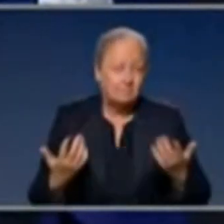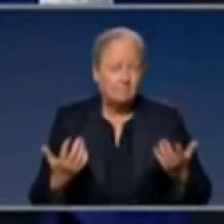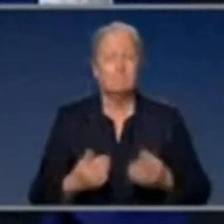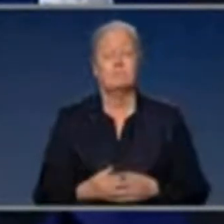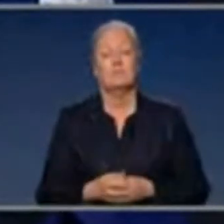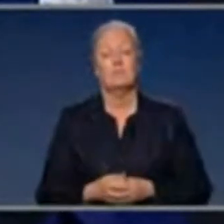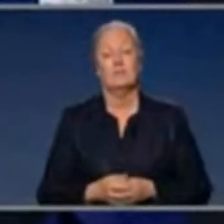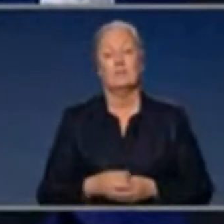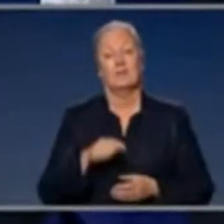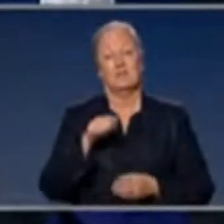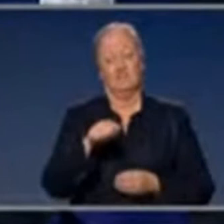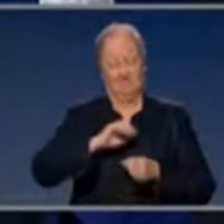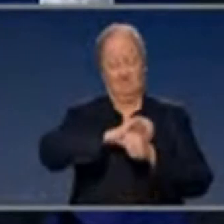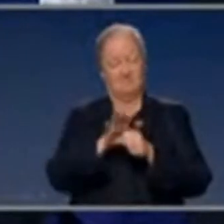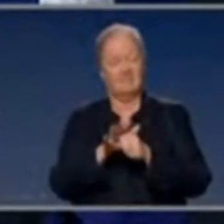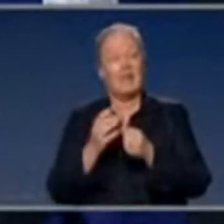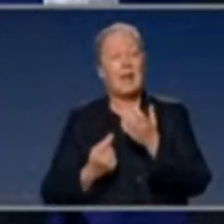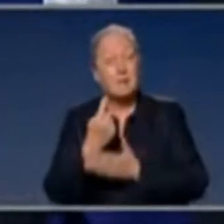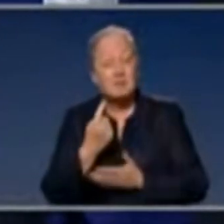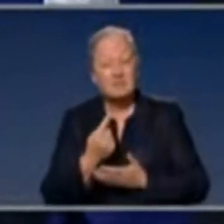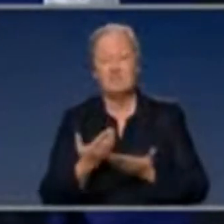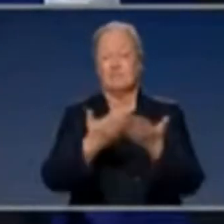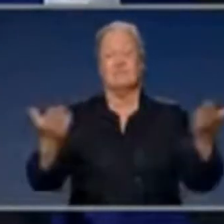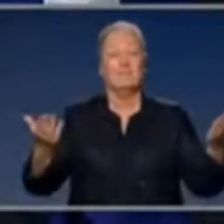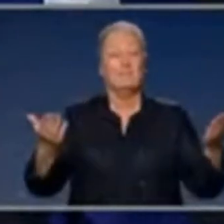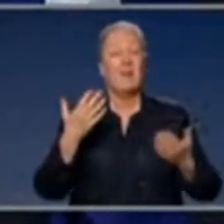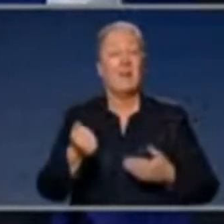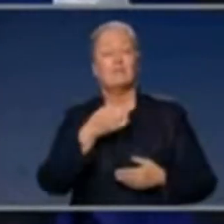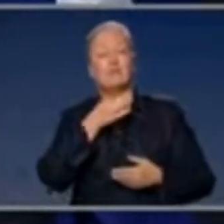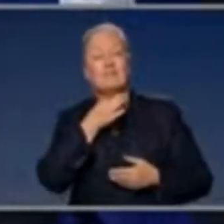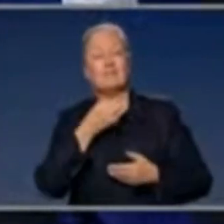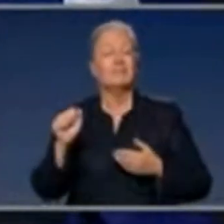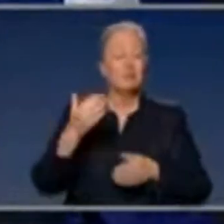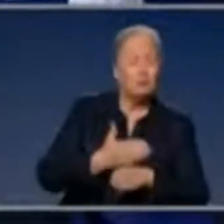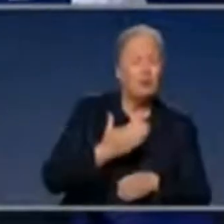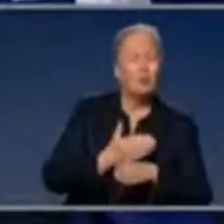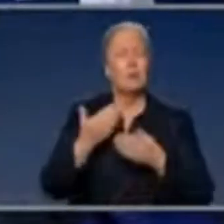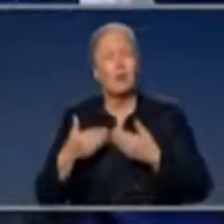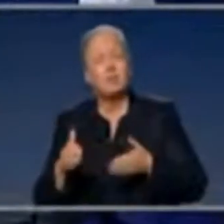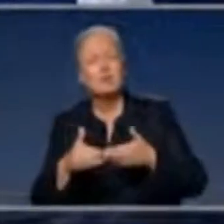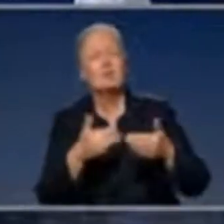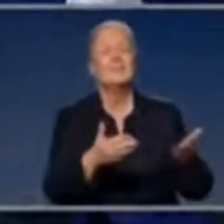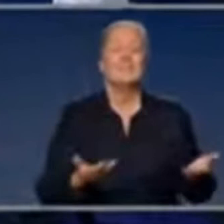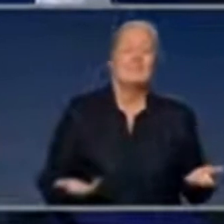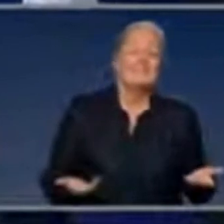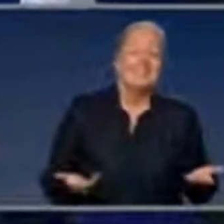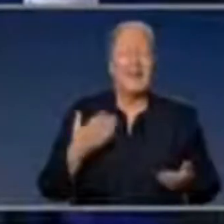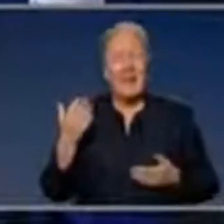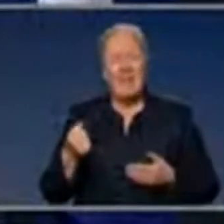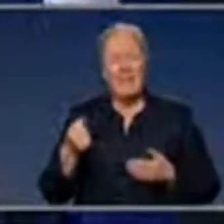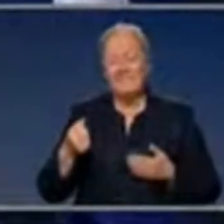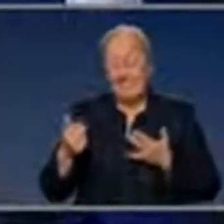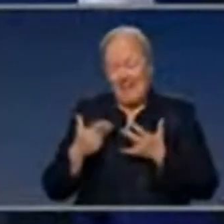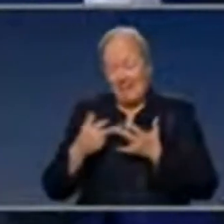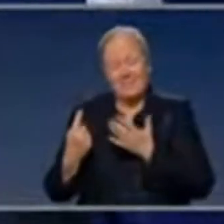view. COVID-19 has occurred. People's jobs are at risk. And I note, whether it's Ross Gittins or any number of